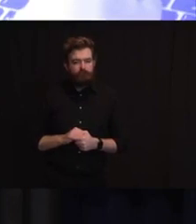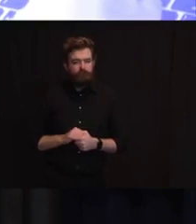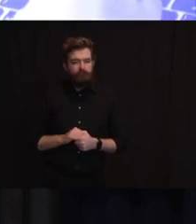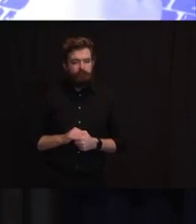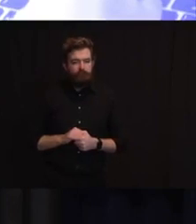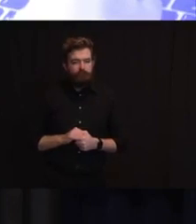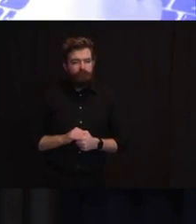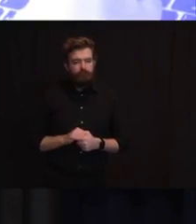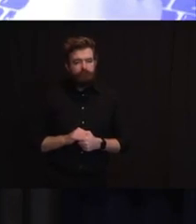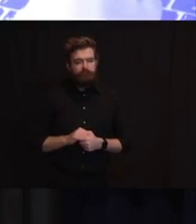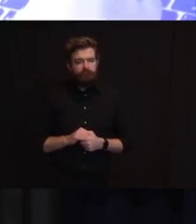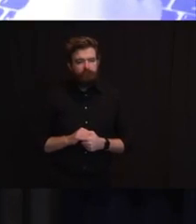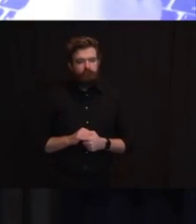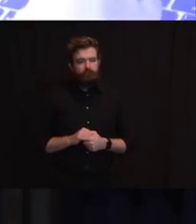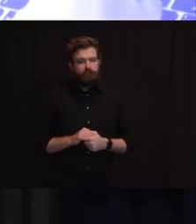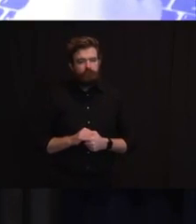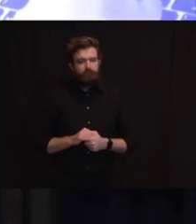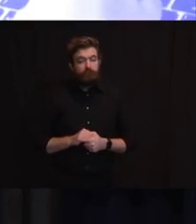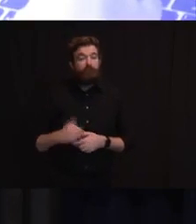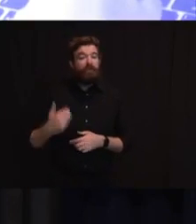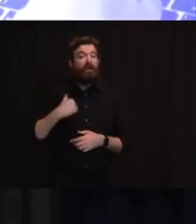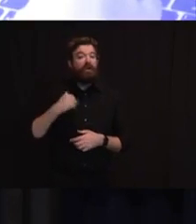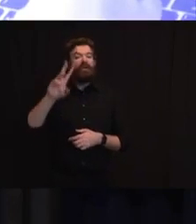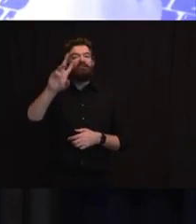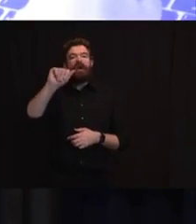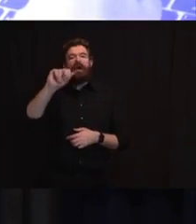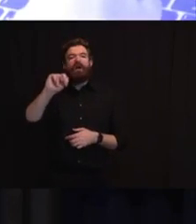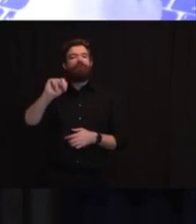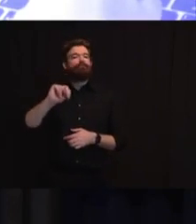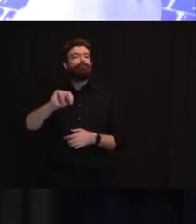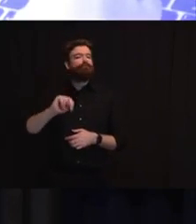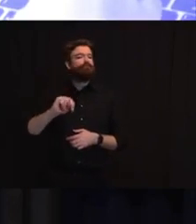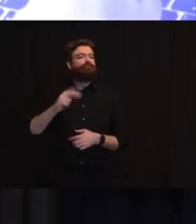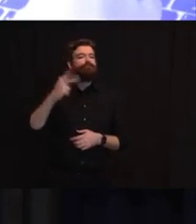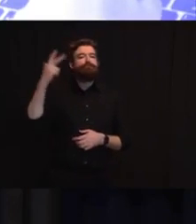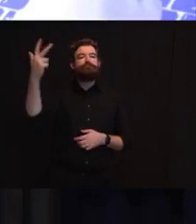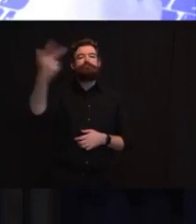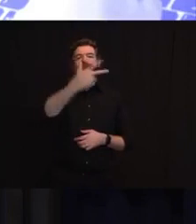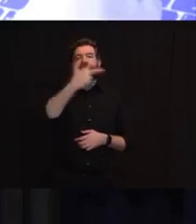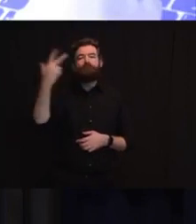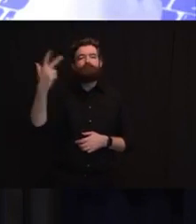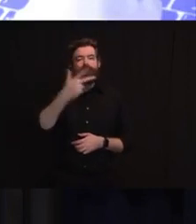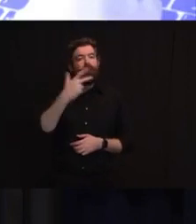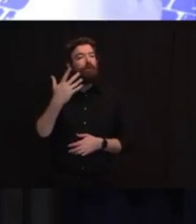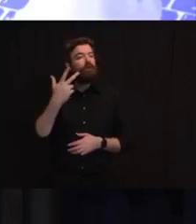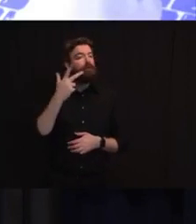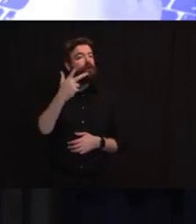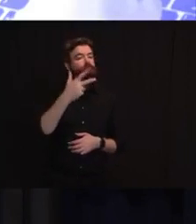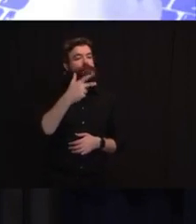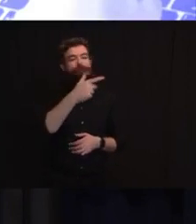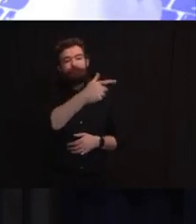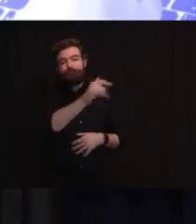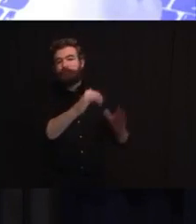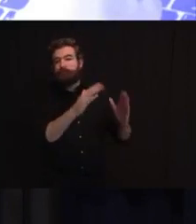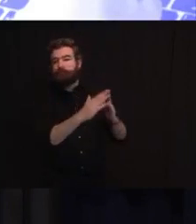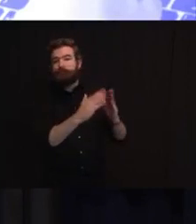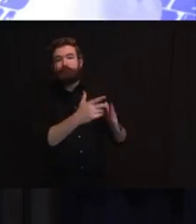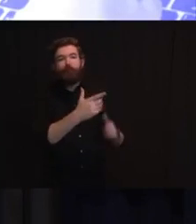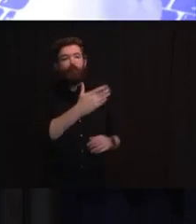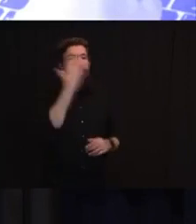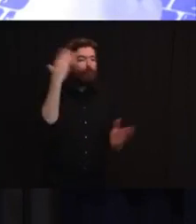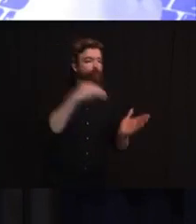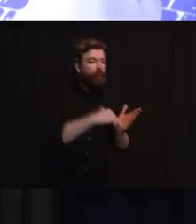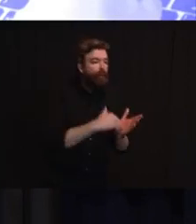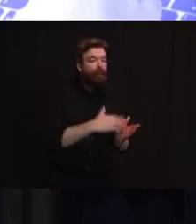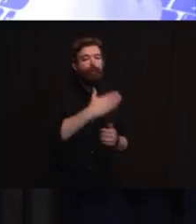vans going into underserved communities, not only with COVID-19 information, vaccine